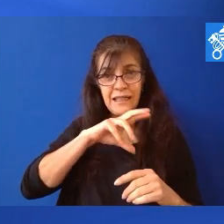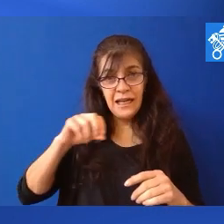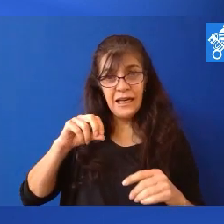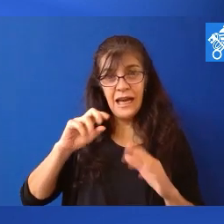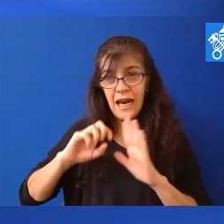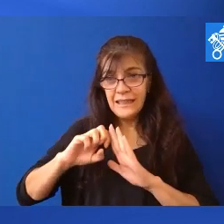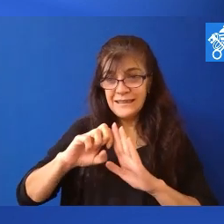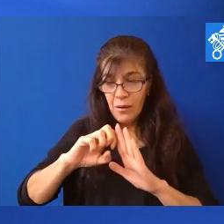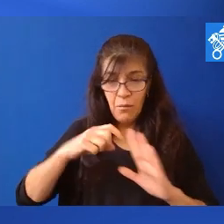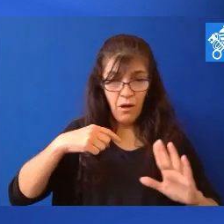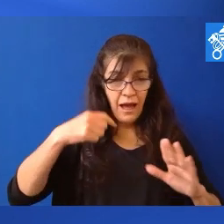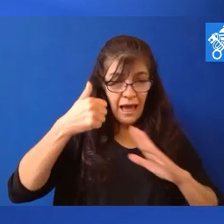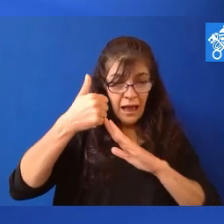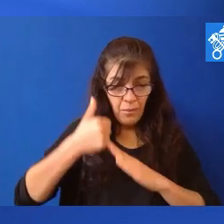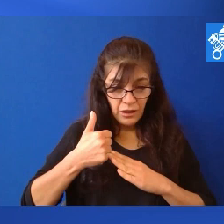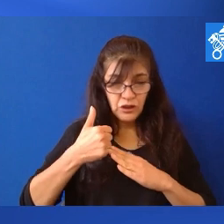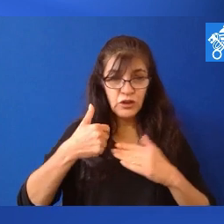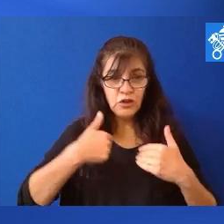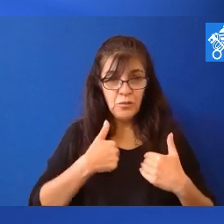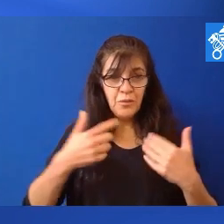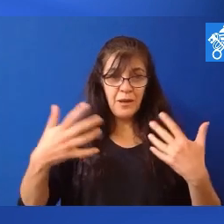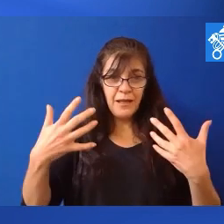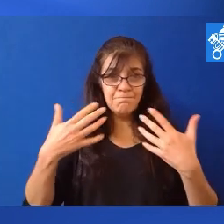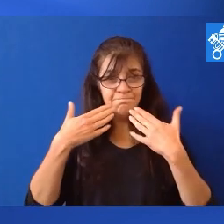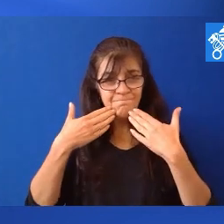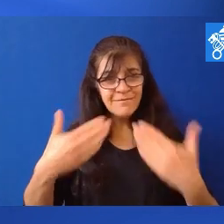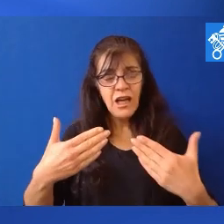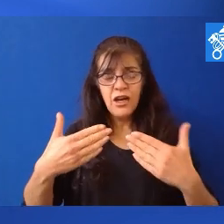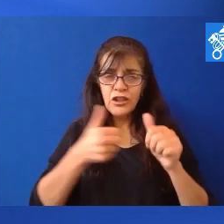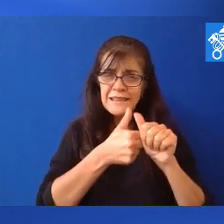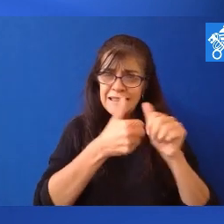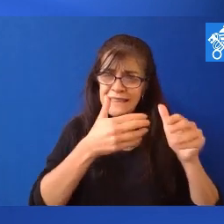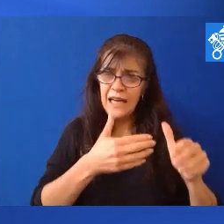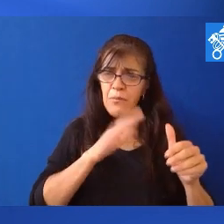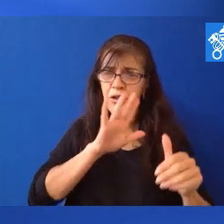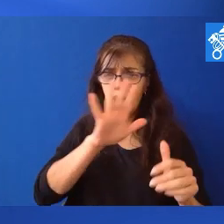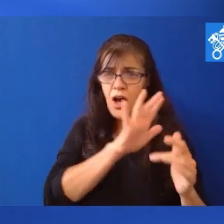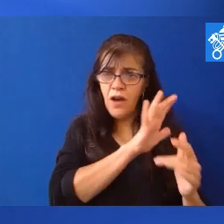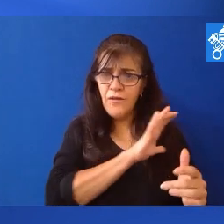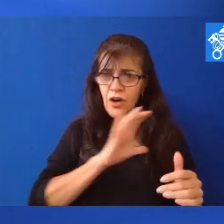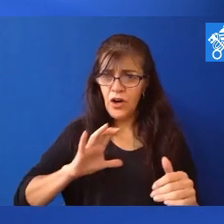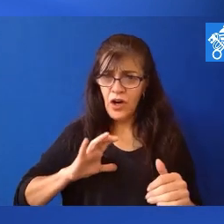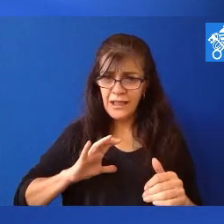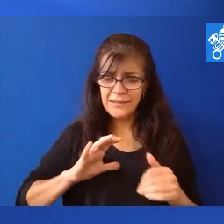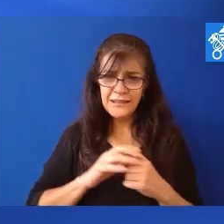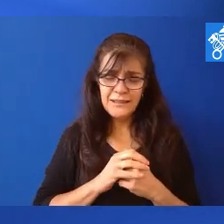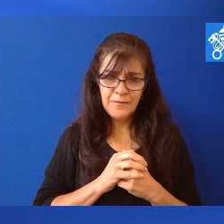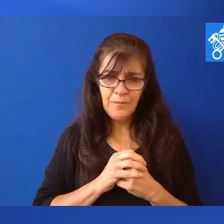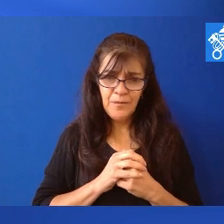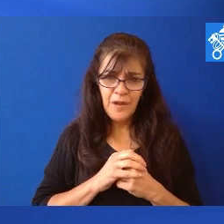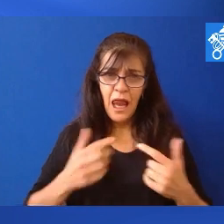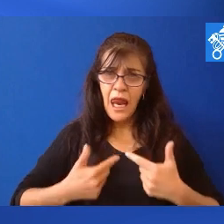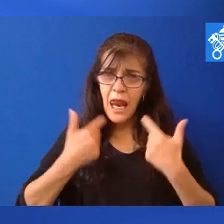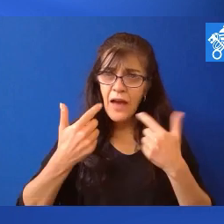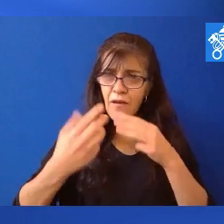Her example helps us to be generous disciples of Christ. The life of the world depends